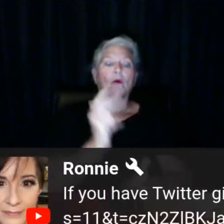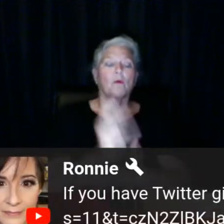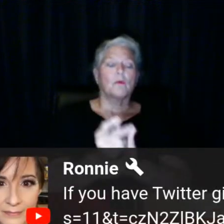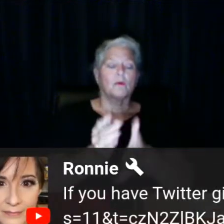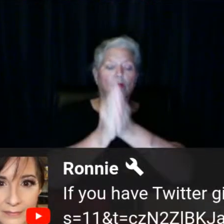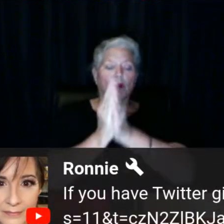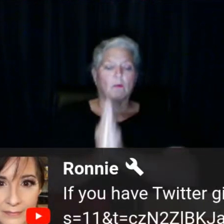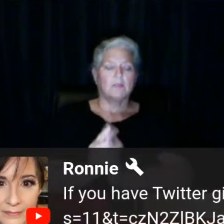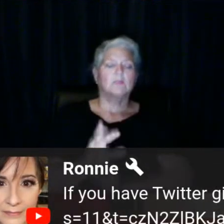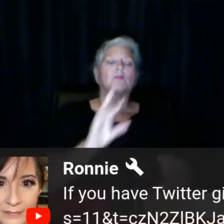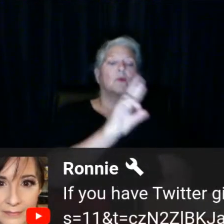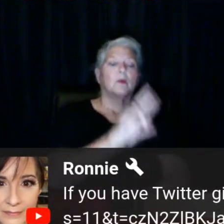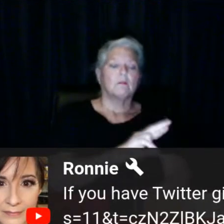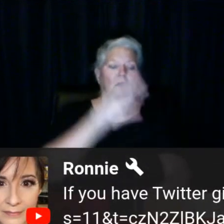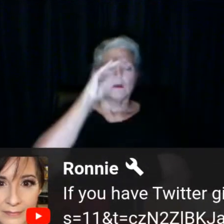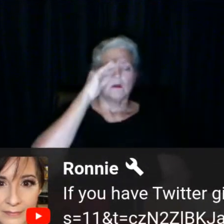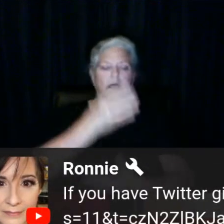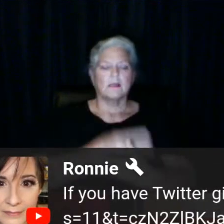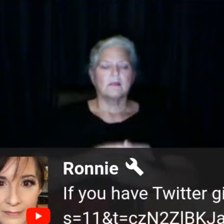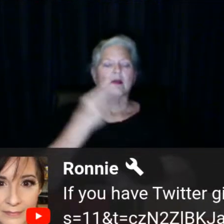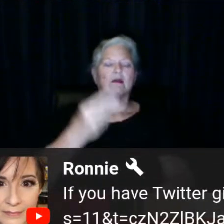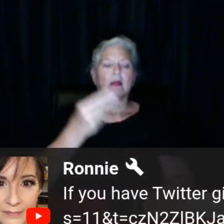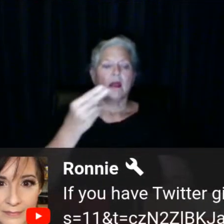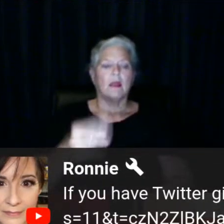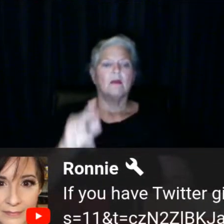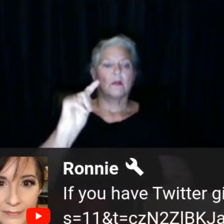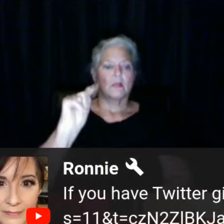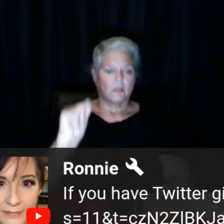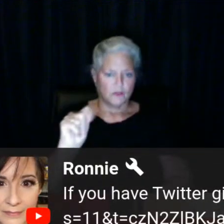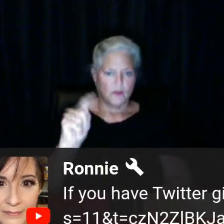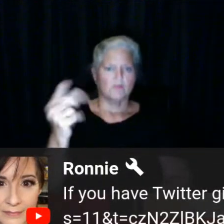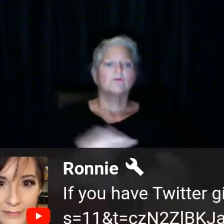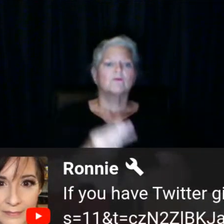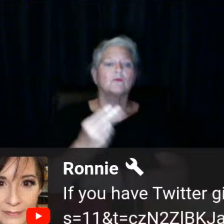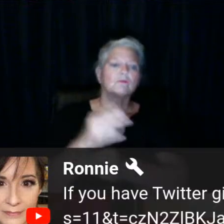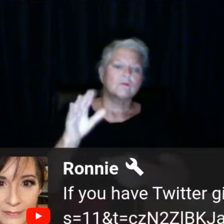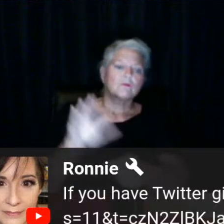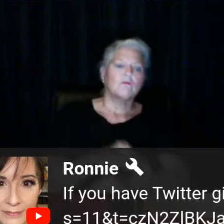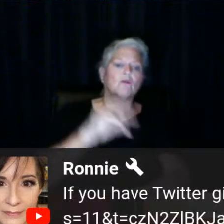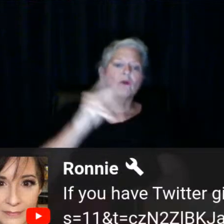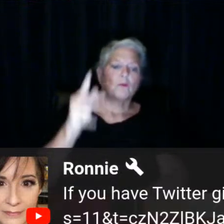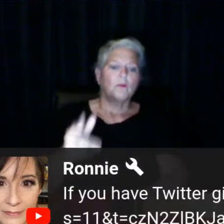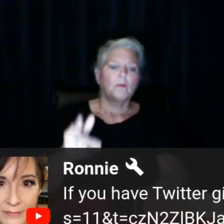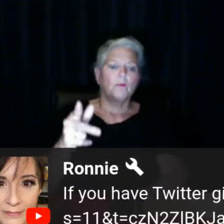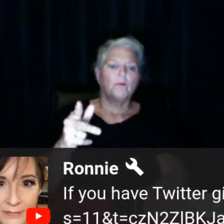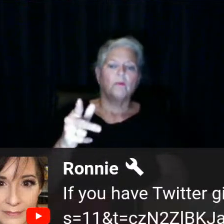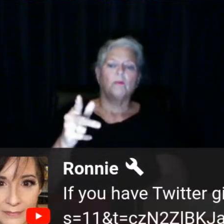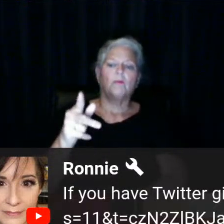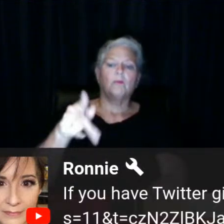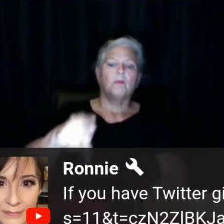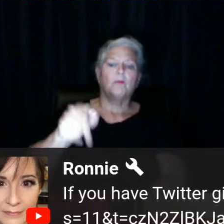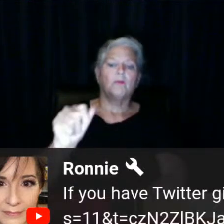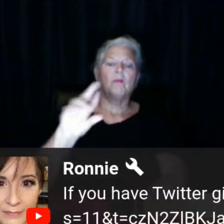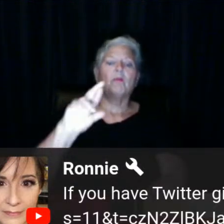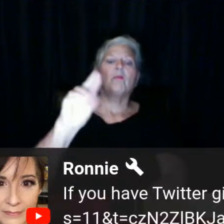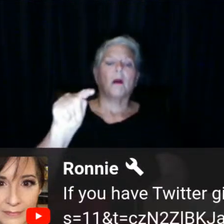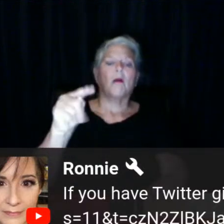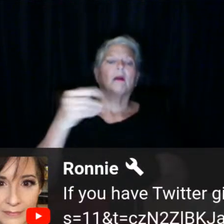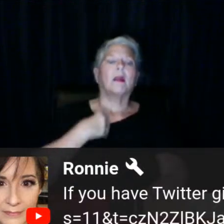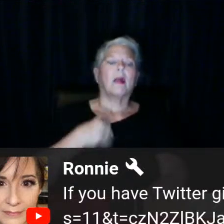Heritage Trust for land use of the entire park to hold a region-wide yard sale on Saturday, August